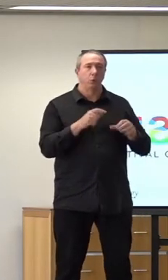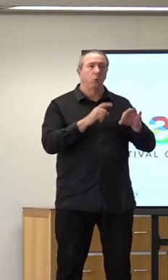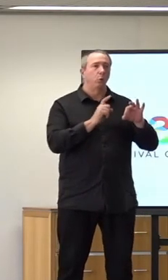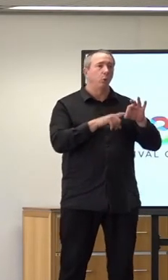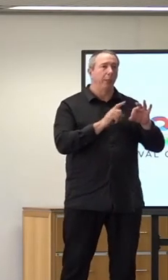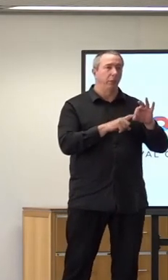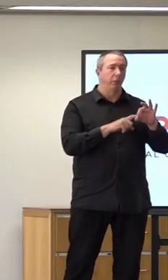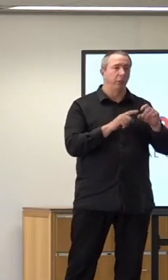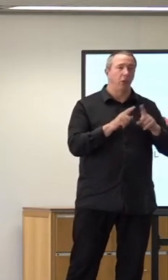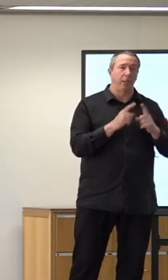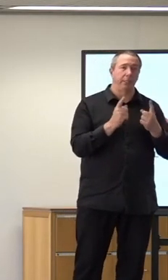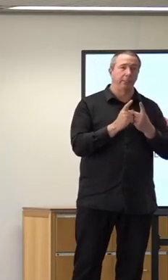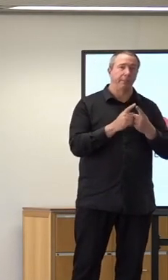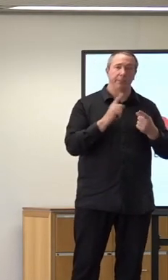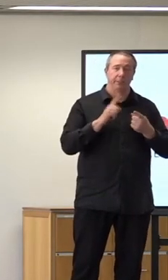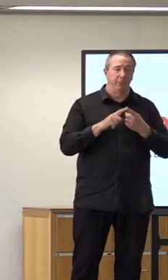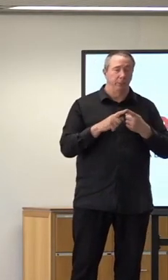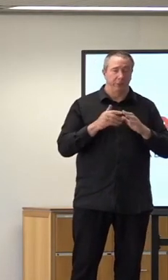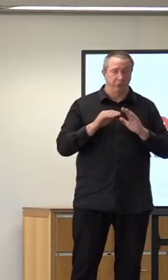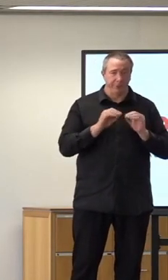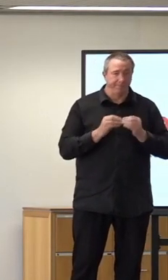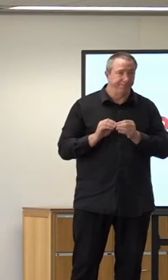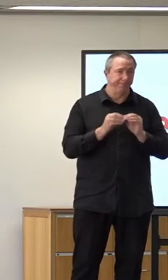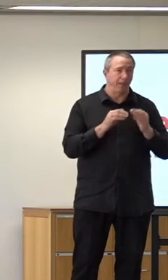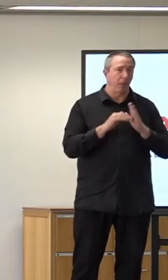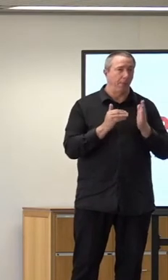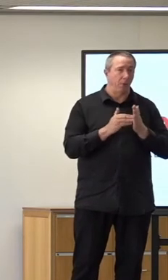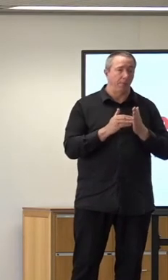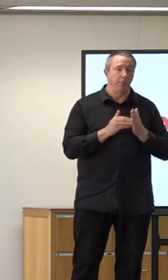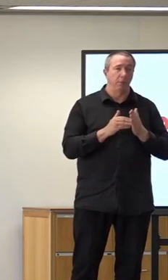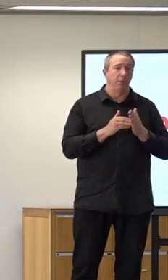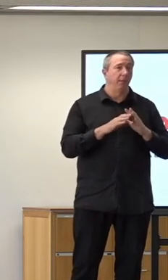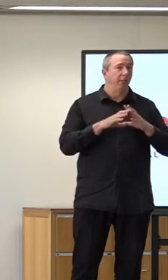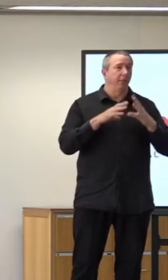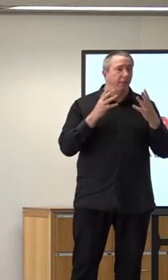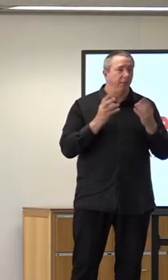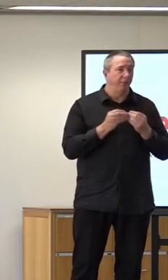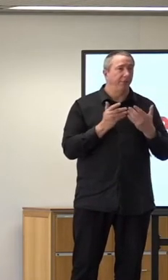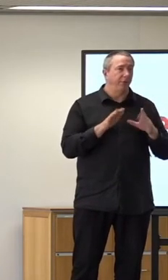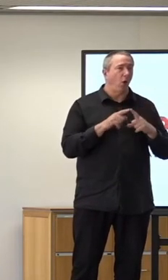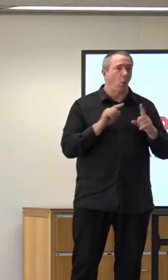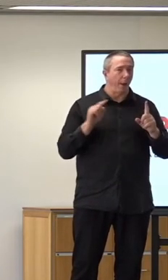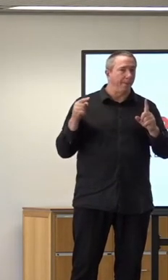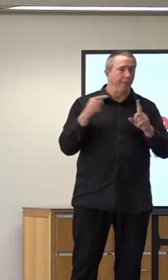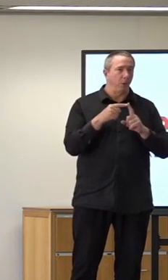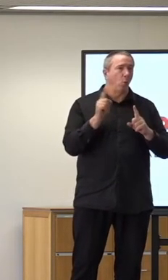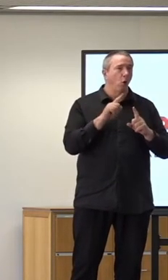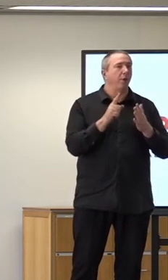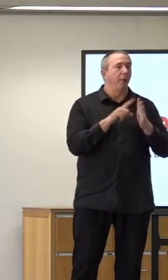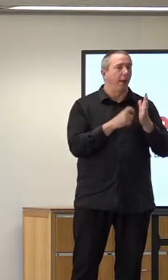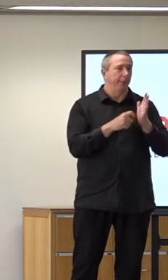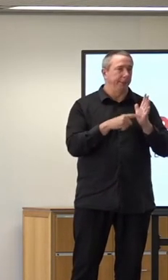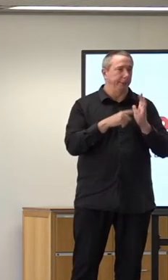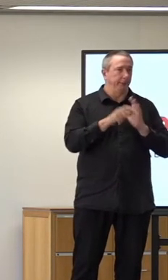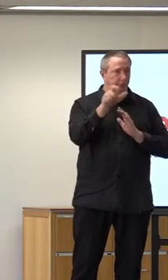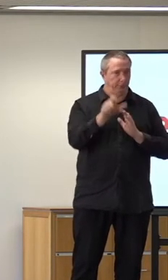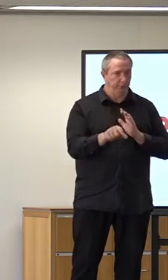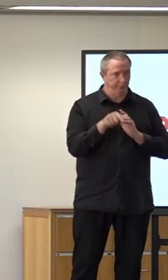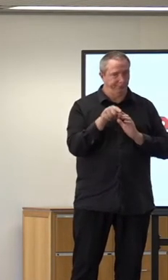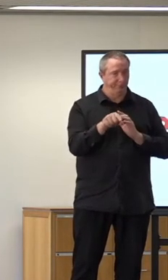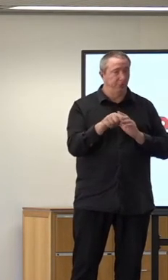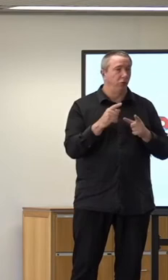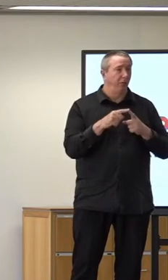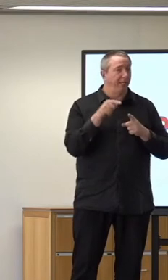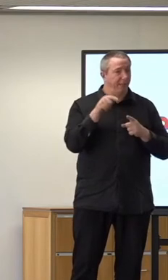something that we're struggling with and talking about a lot. Everything I will always come back to is the artists, and I think that artists are